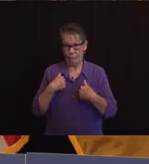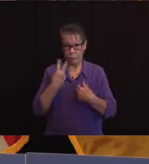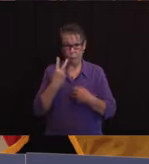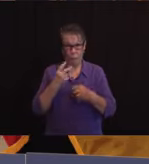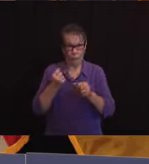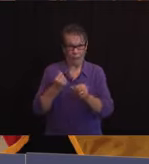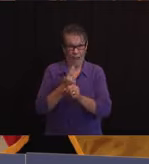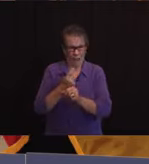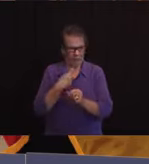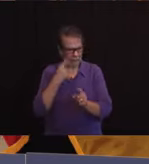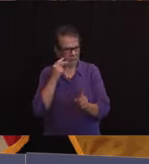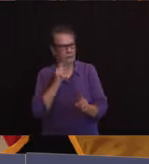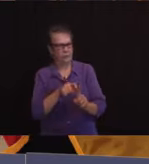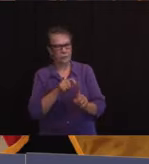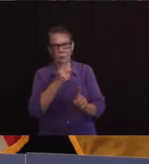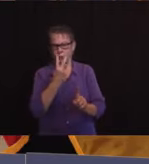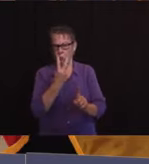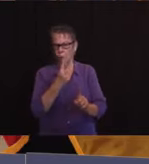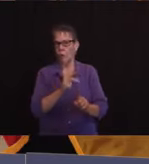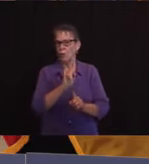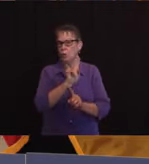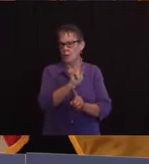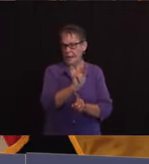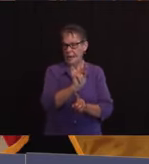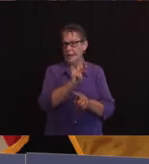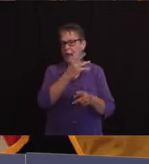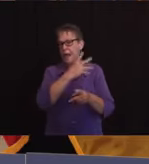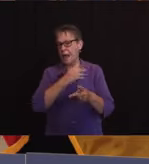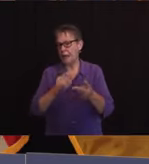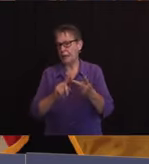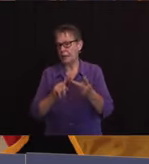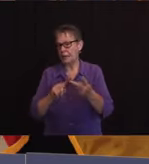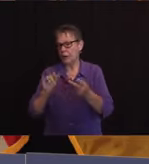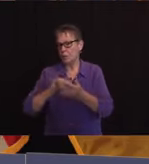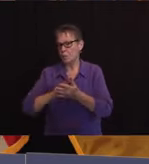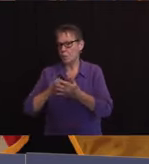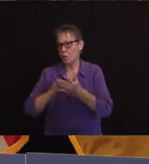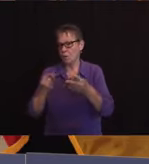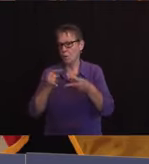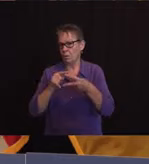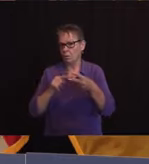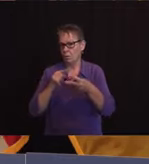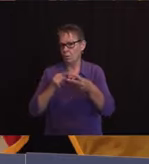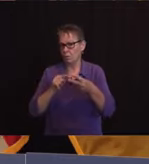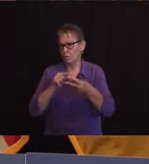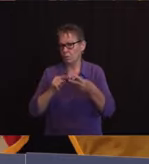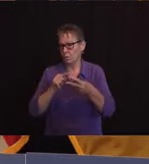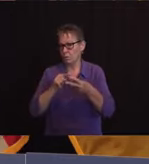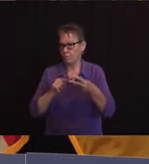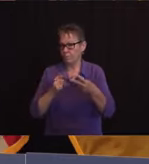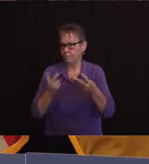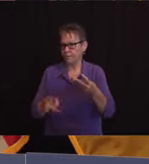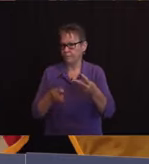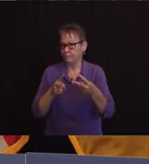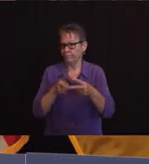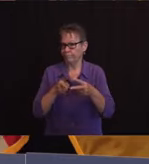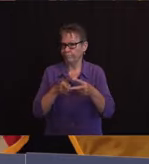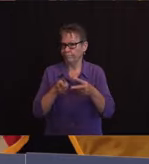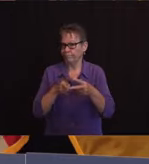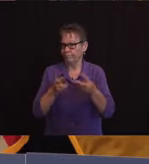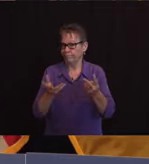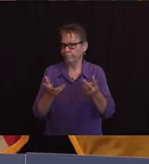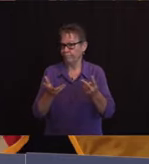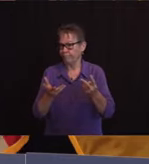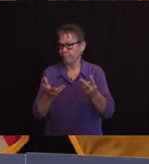me what common means, unfortunately my answer is pretty vague, because I can tell you between the two of them together, we're probably seeing